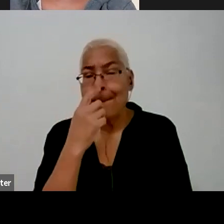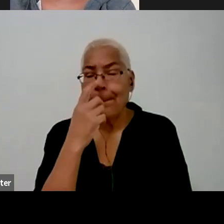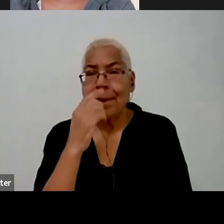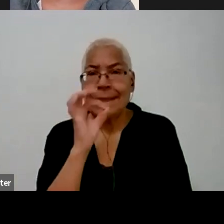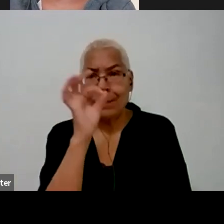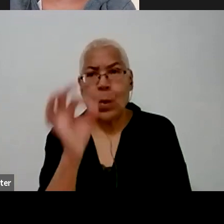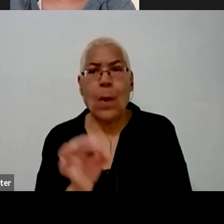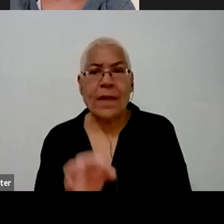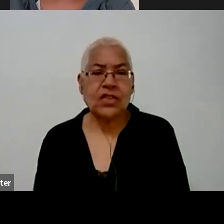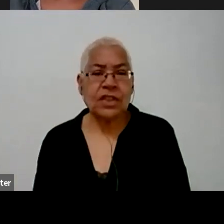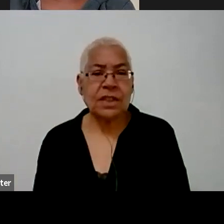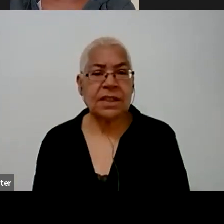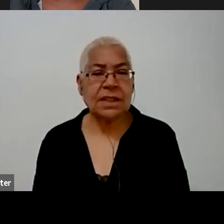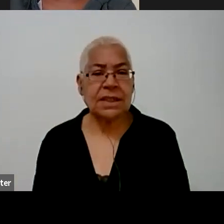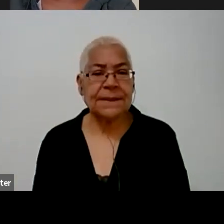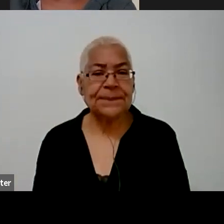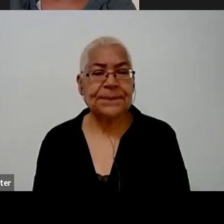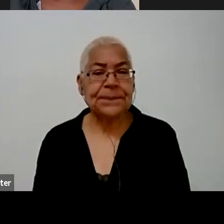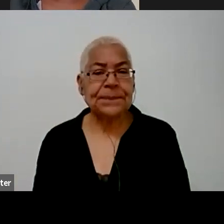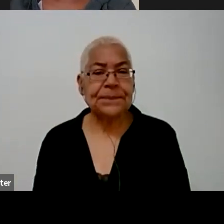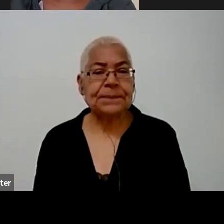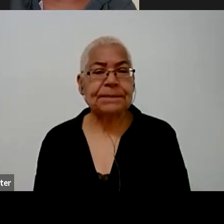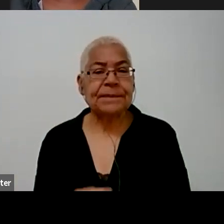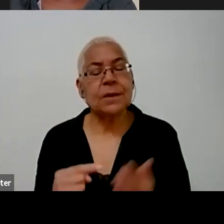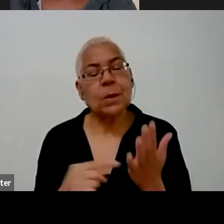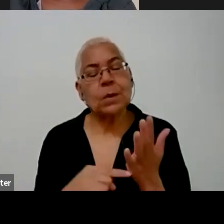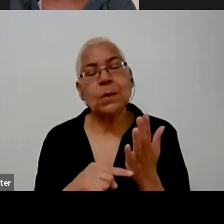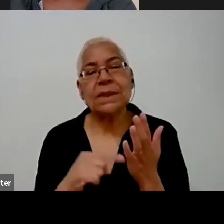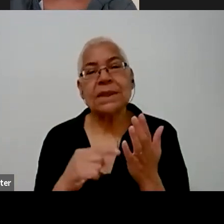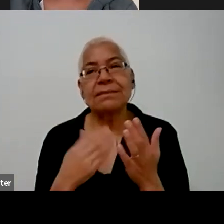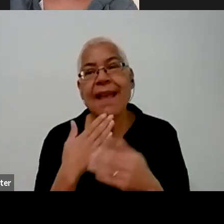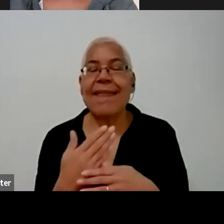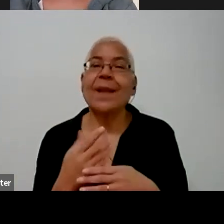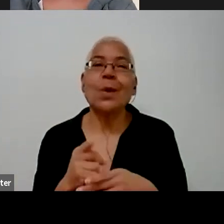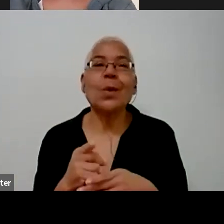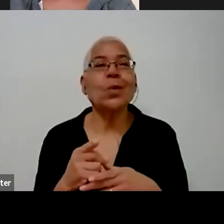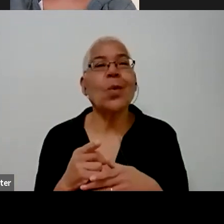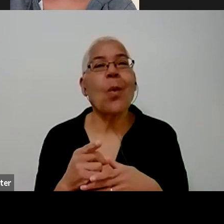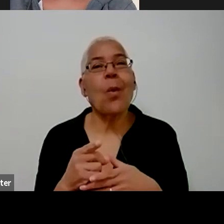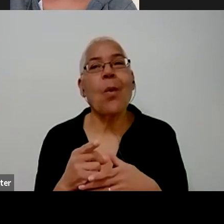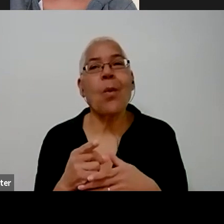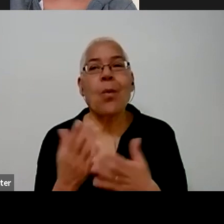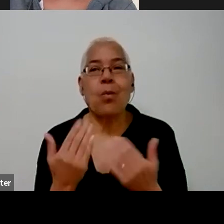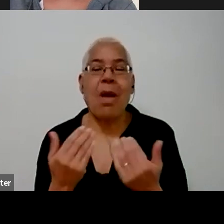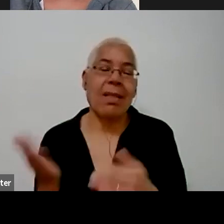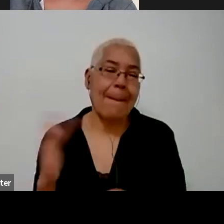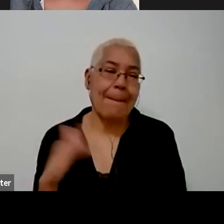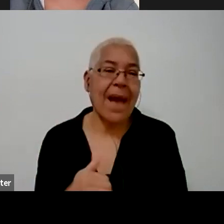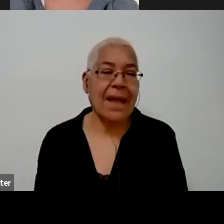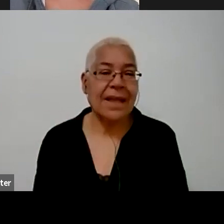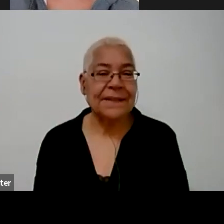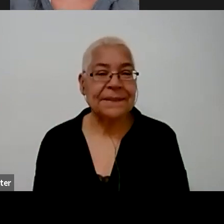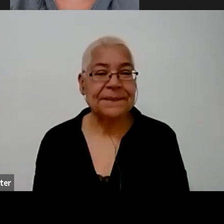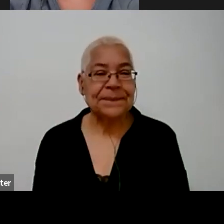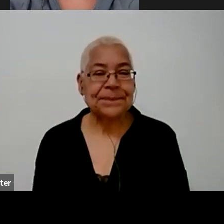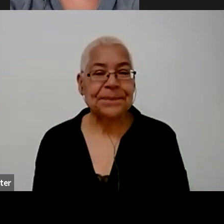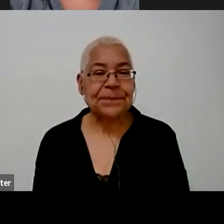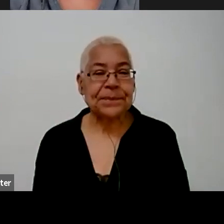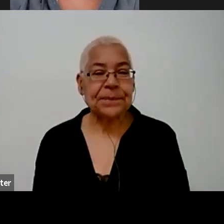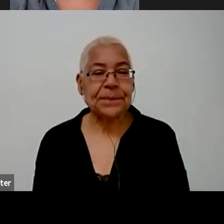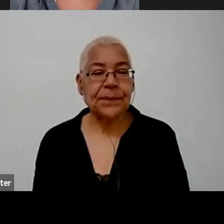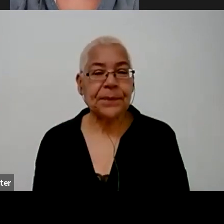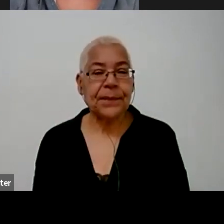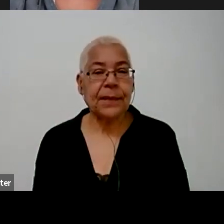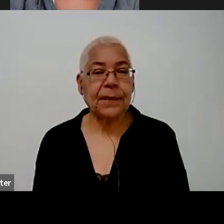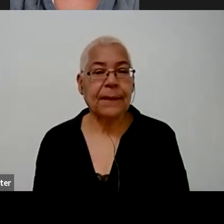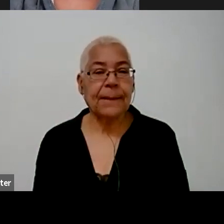if any questions, Tony, thank you that you are welcome to come back here to us. Yeah.